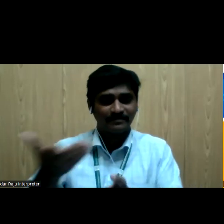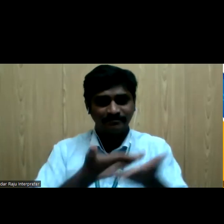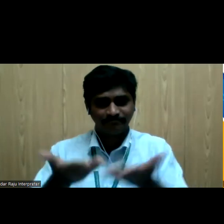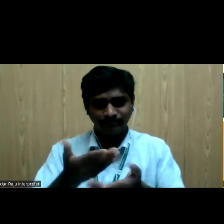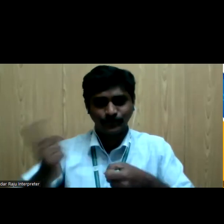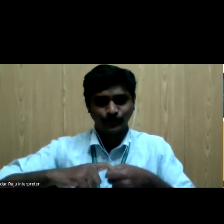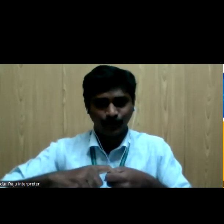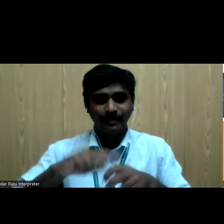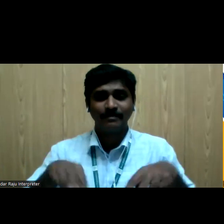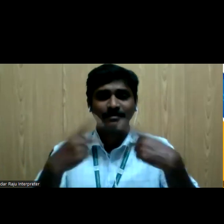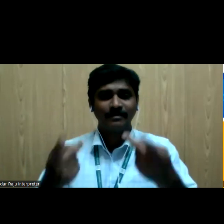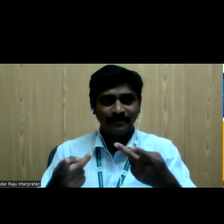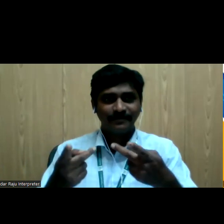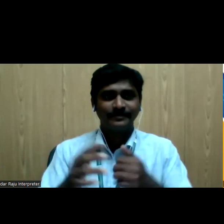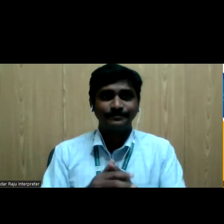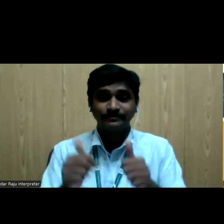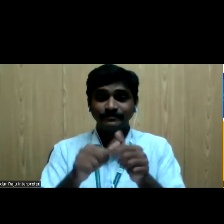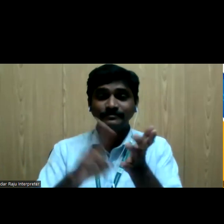Anji.